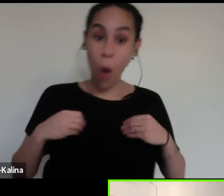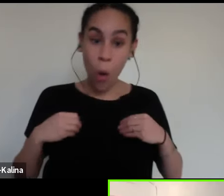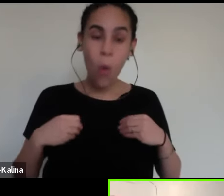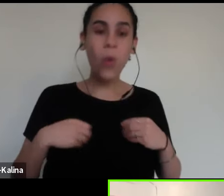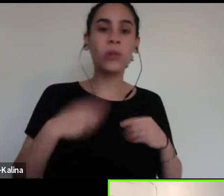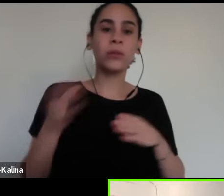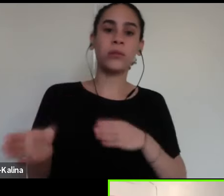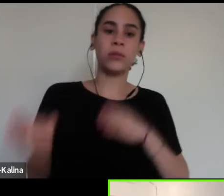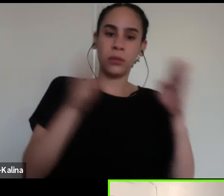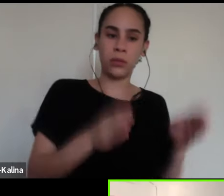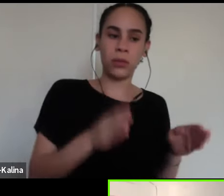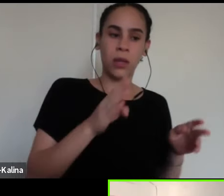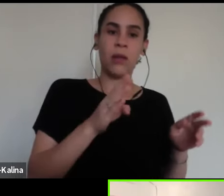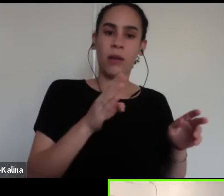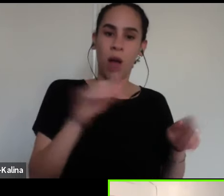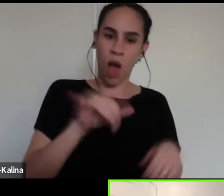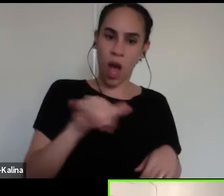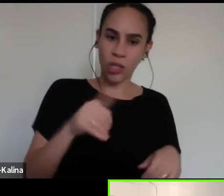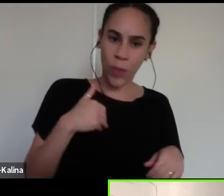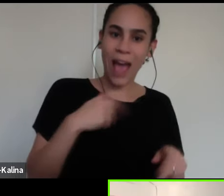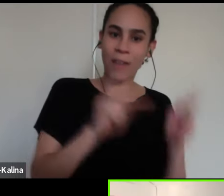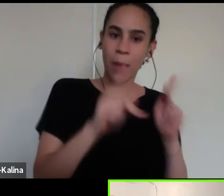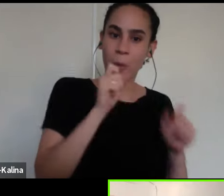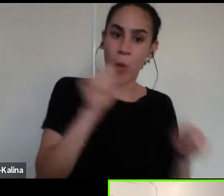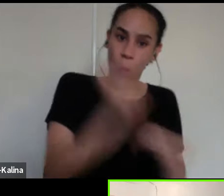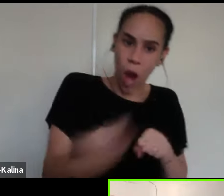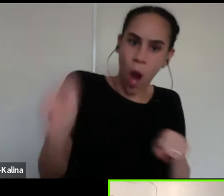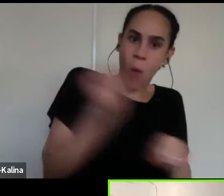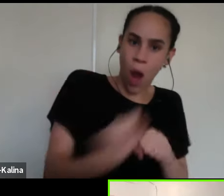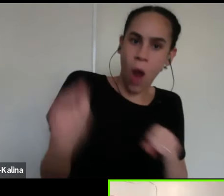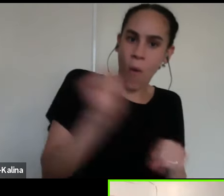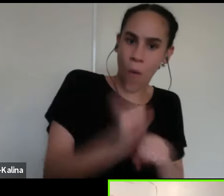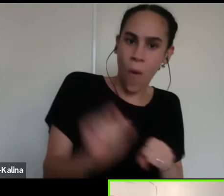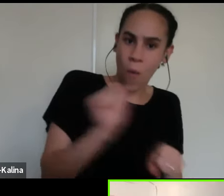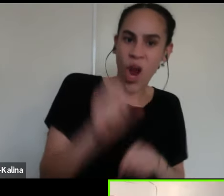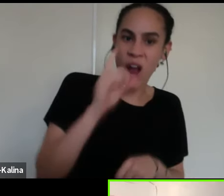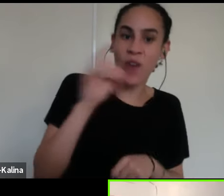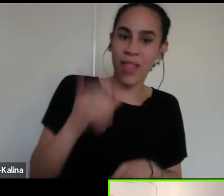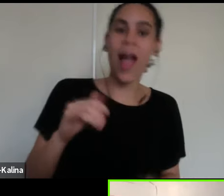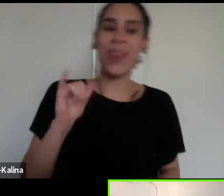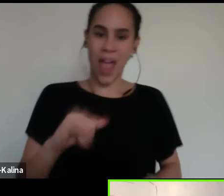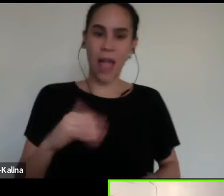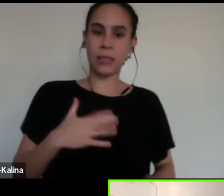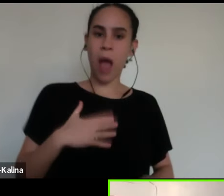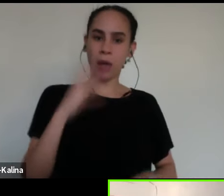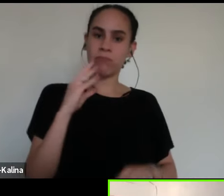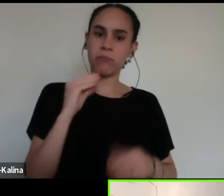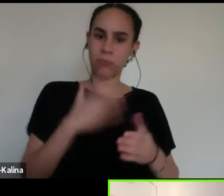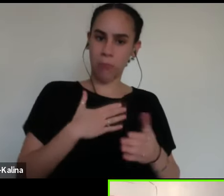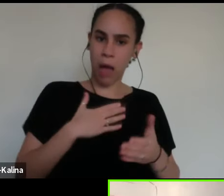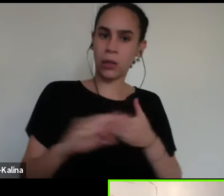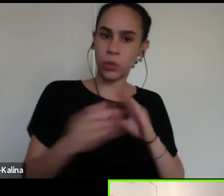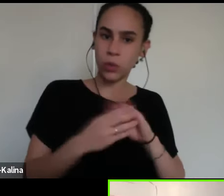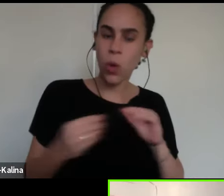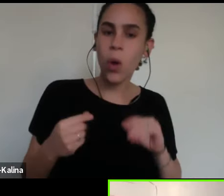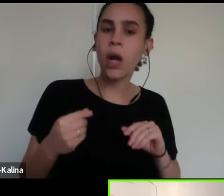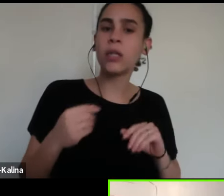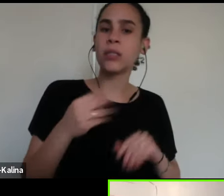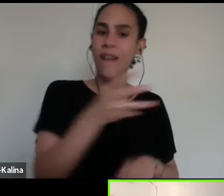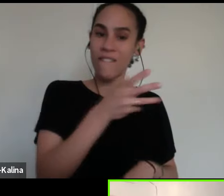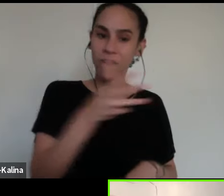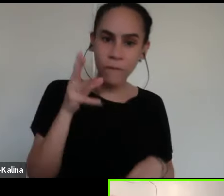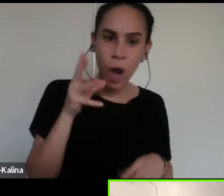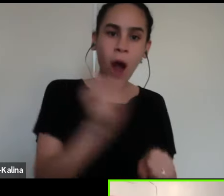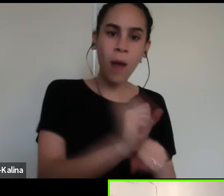the literal labor that works the land. And that's my story. I come from farm labor. I'm